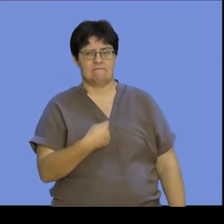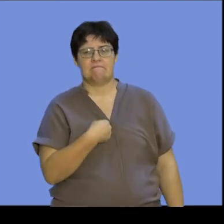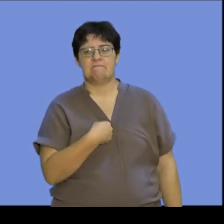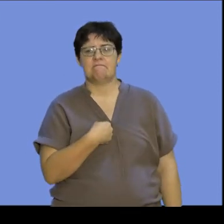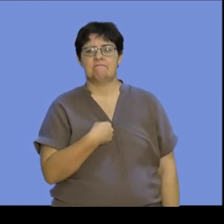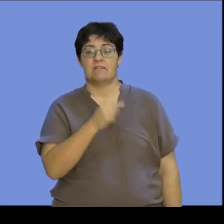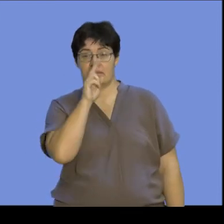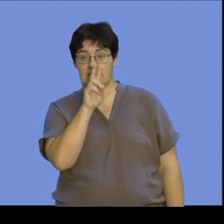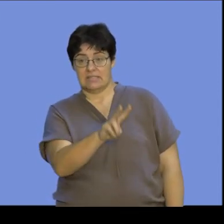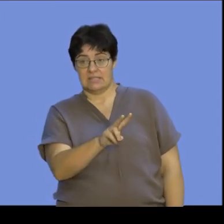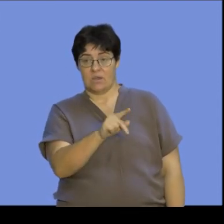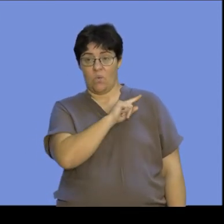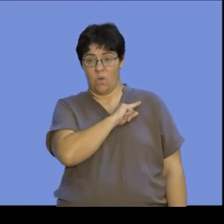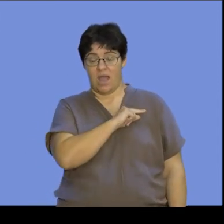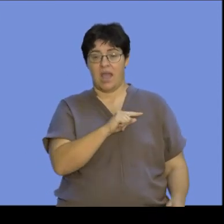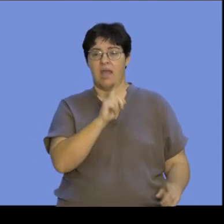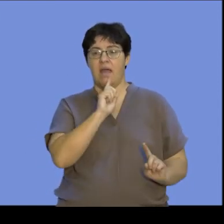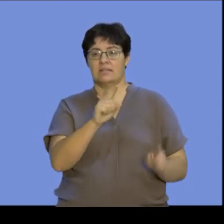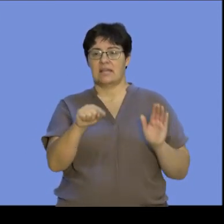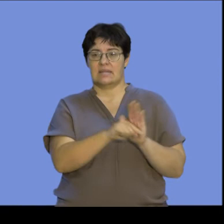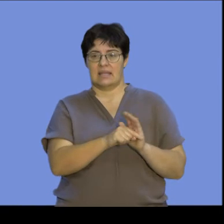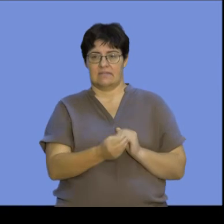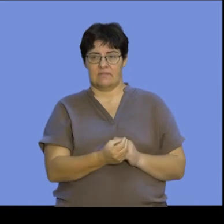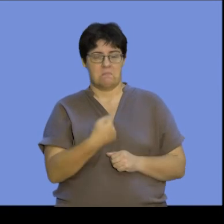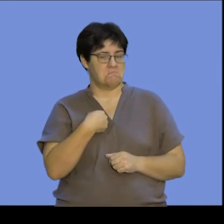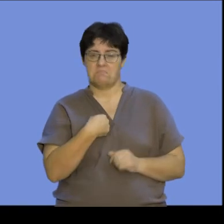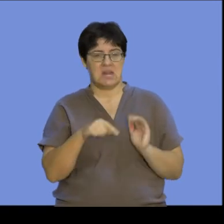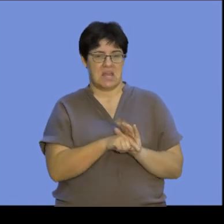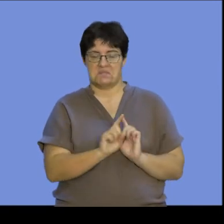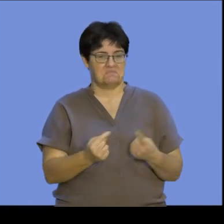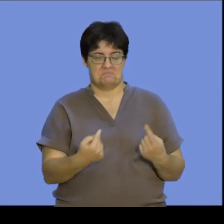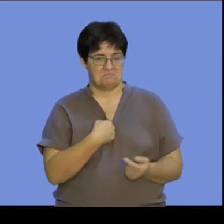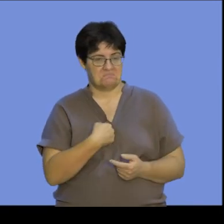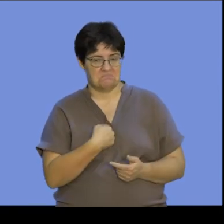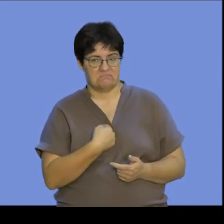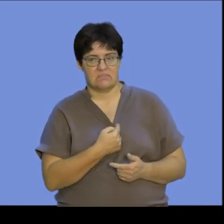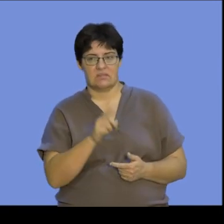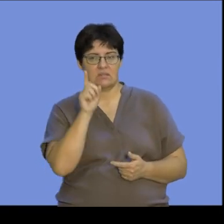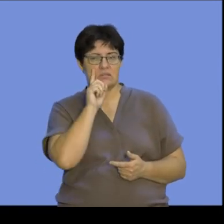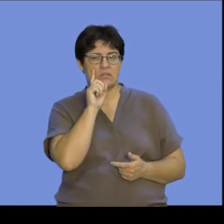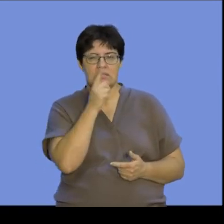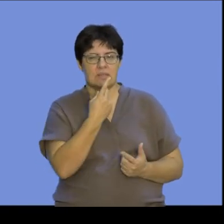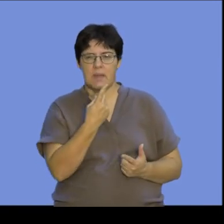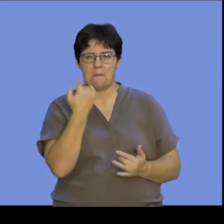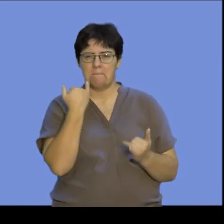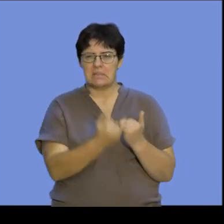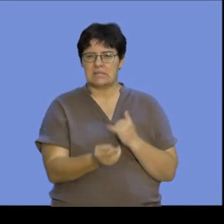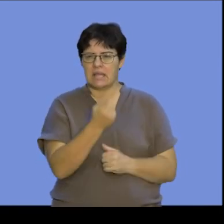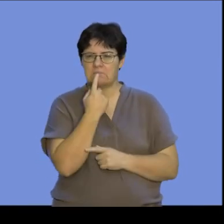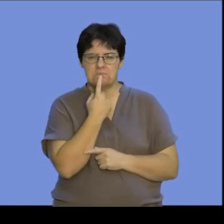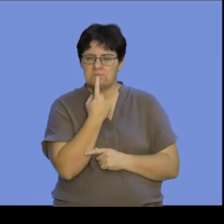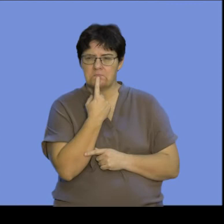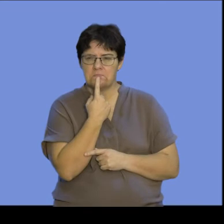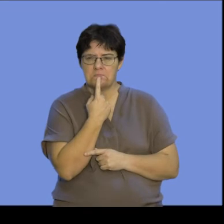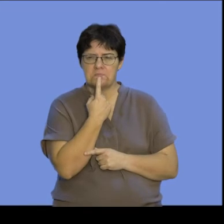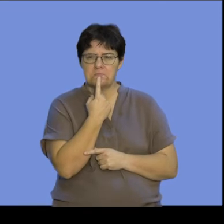you see? I got a negative answer, and I shouldn't have. So let's see where I would have made the